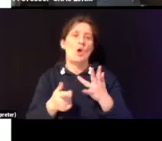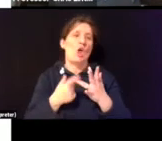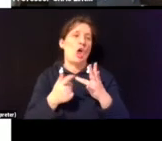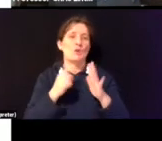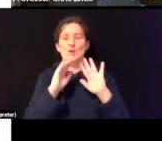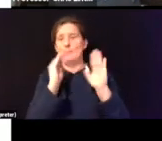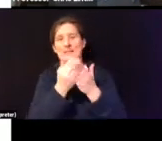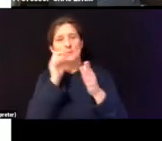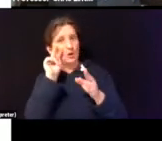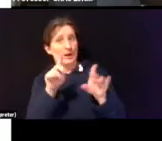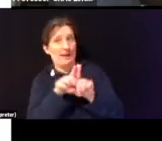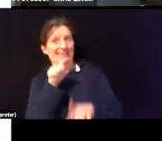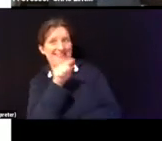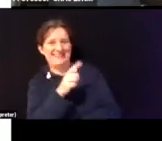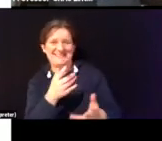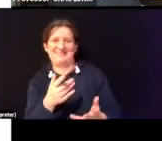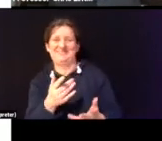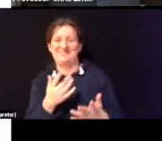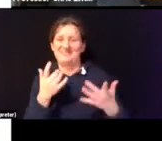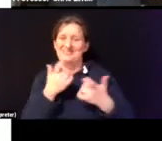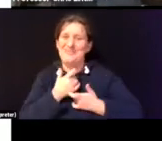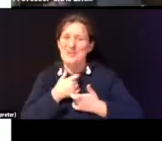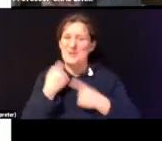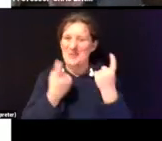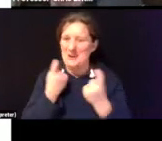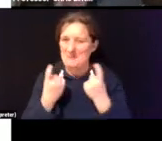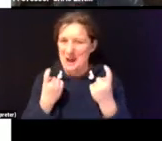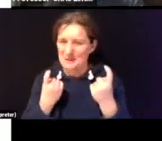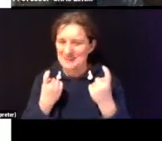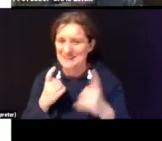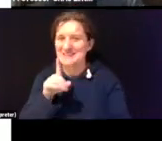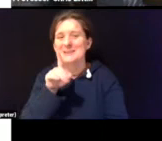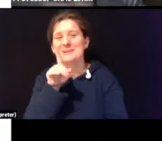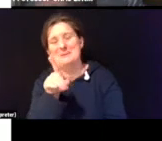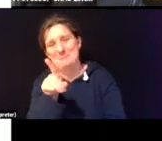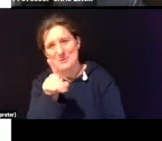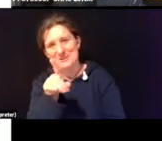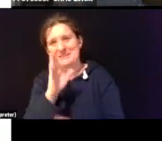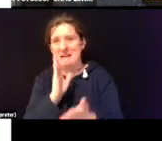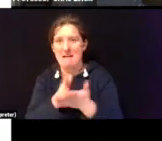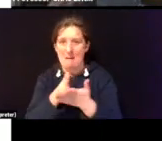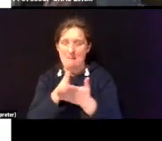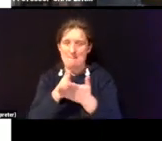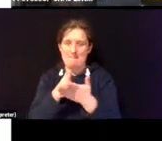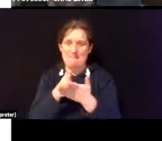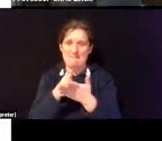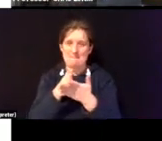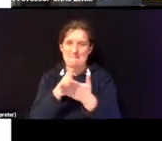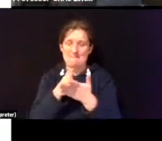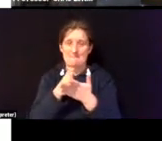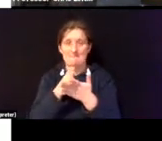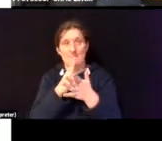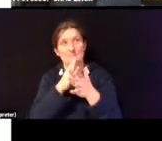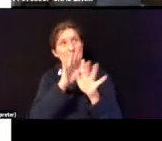the sky. And it's fun to think about these things. But I think to answer the question about whether there are really amongst